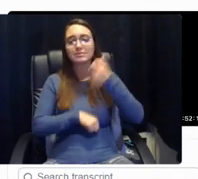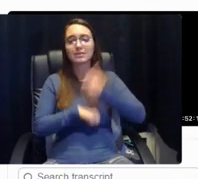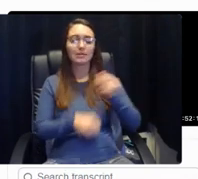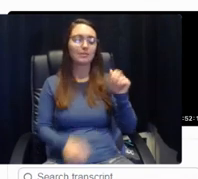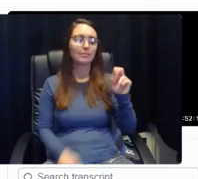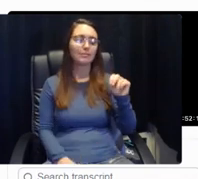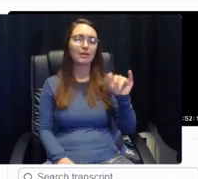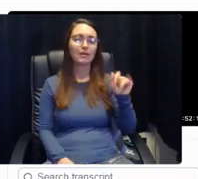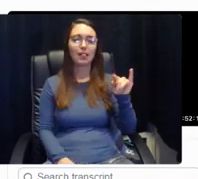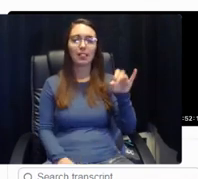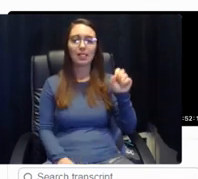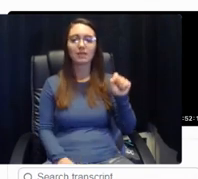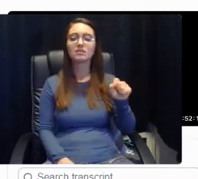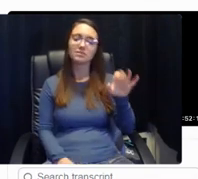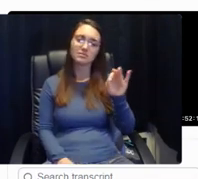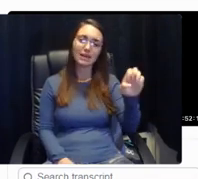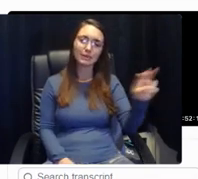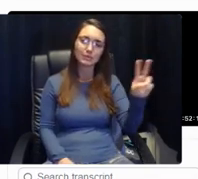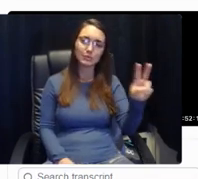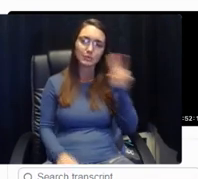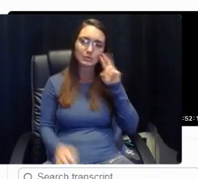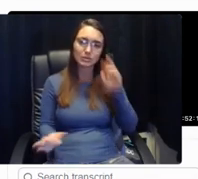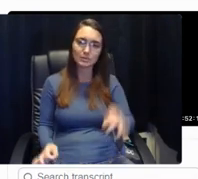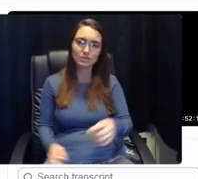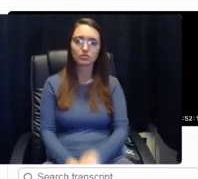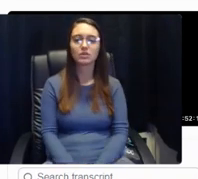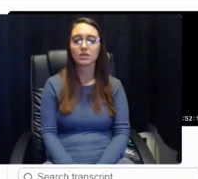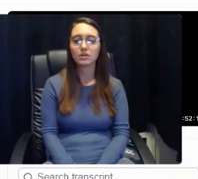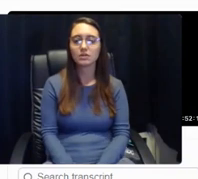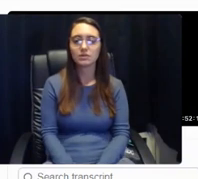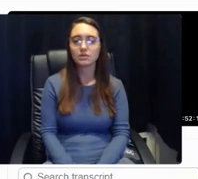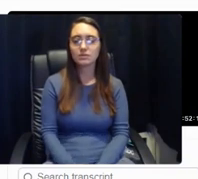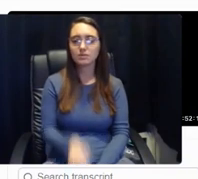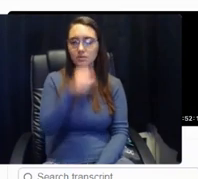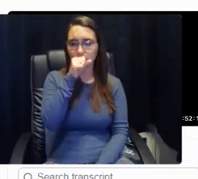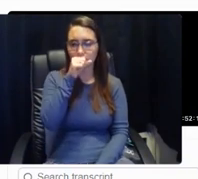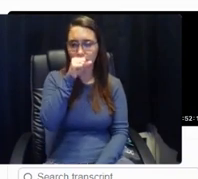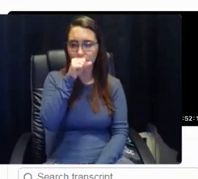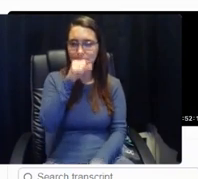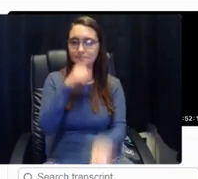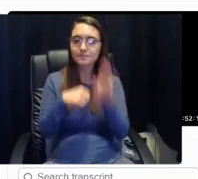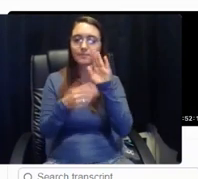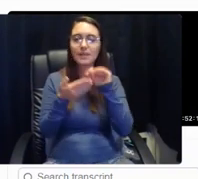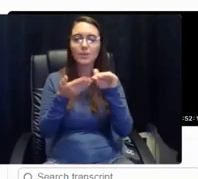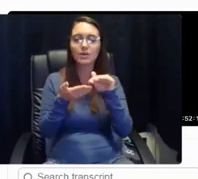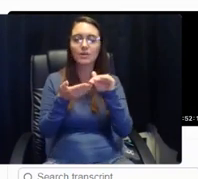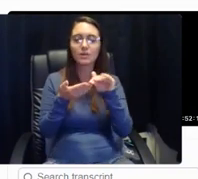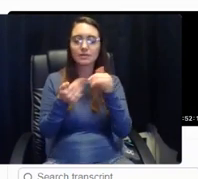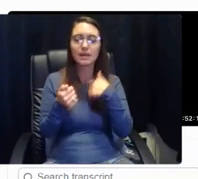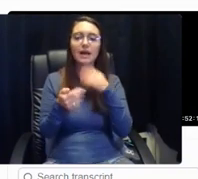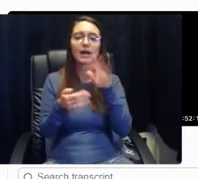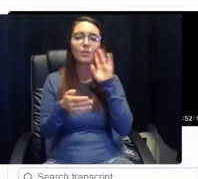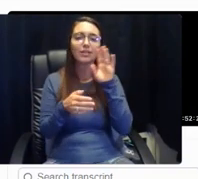analytes, in this case iron 2 determination. So we're going to explain a bit further in the